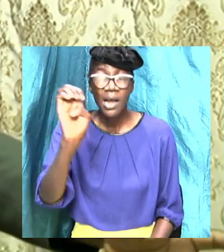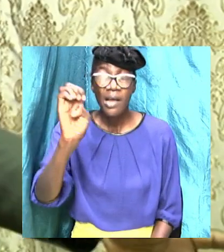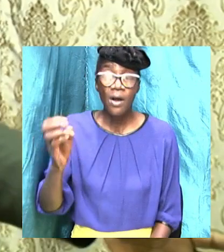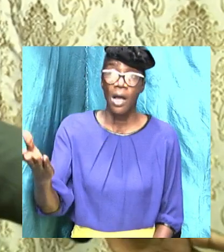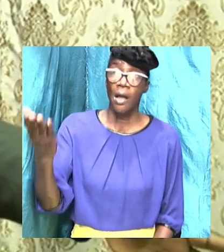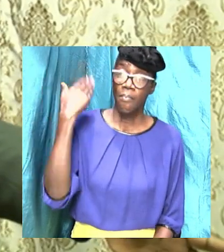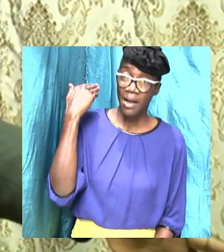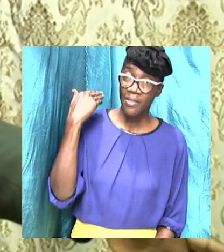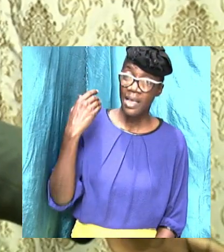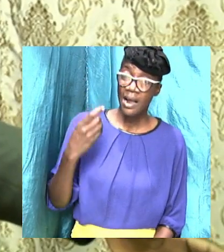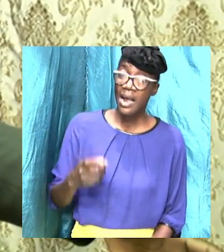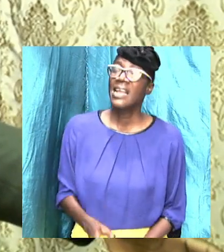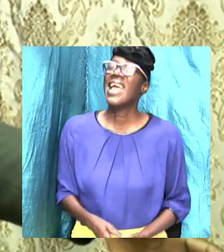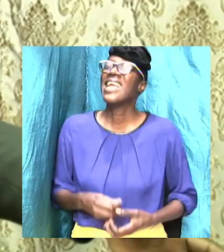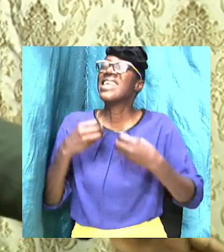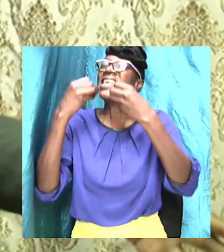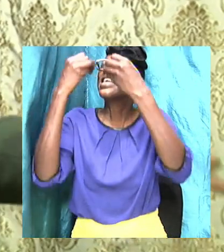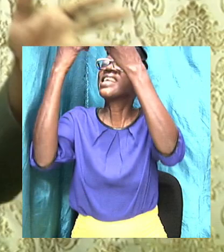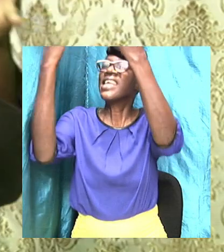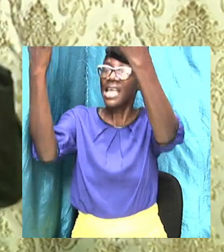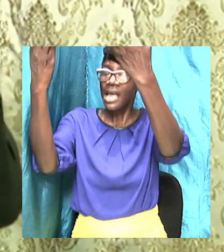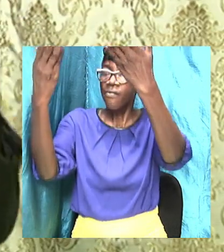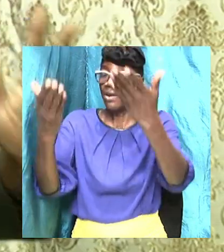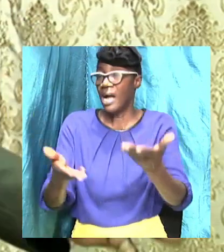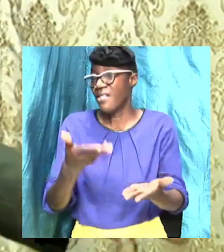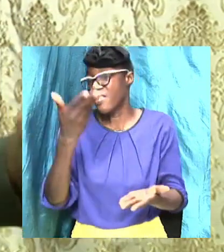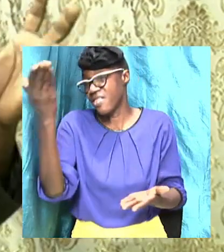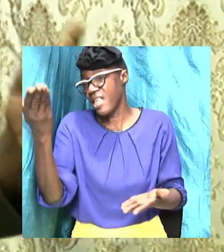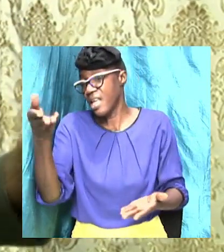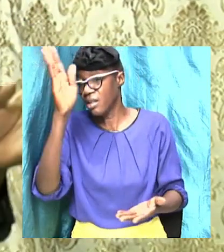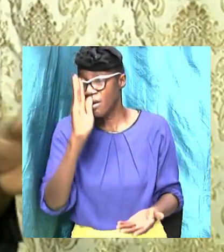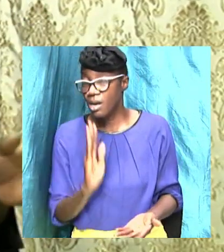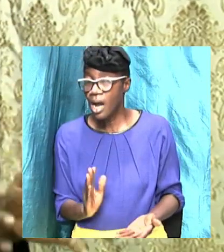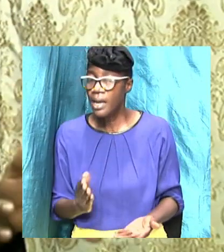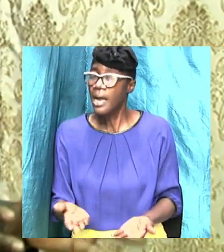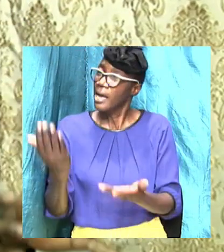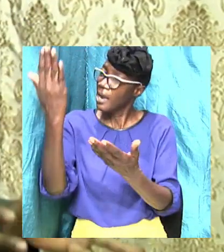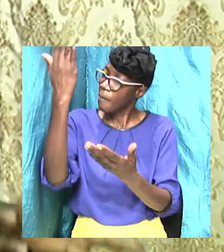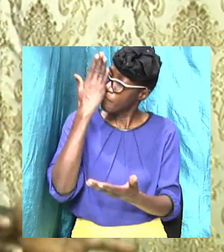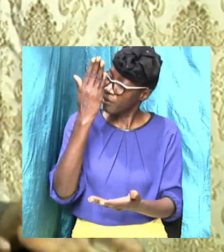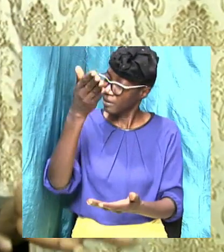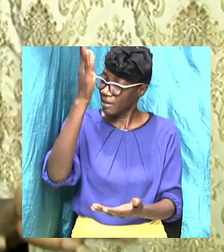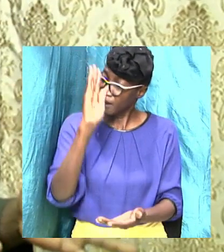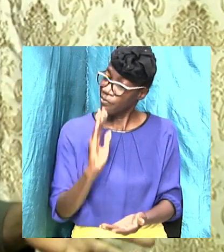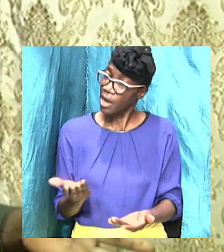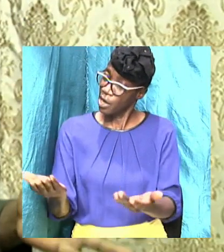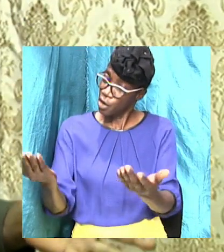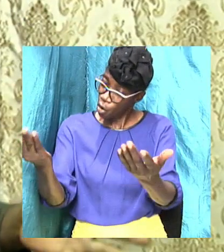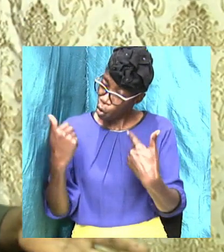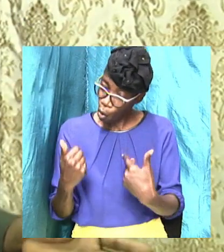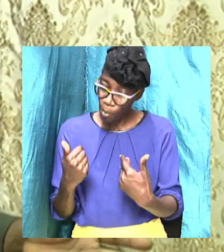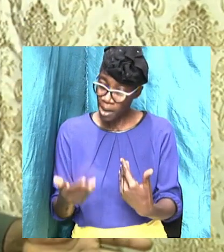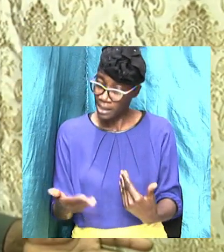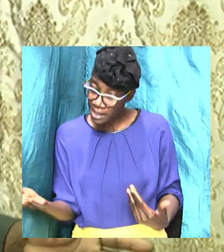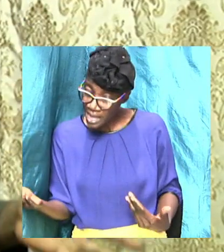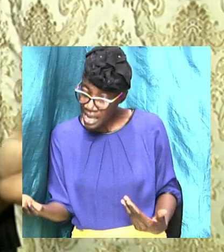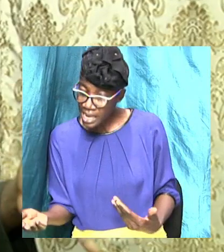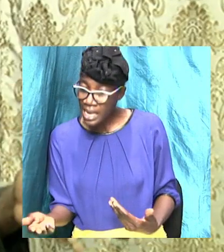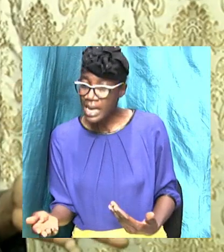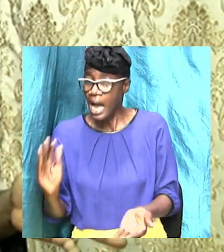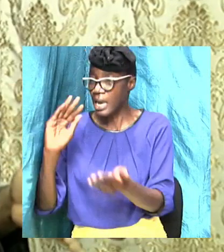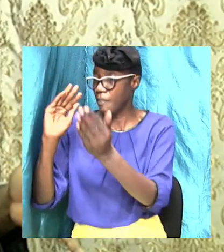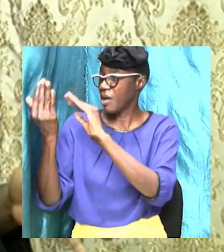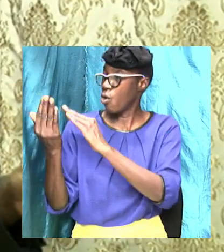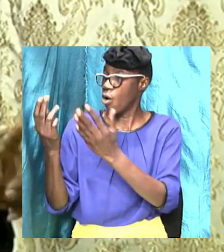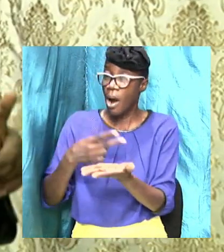dedicated a particular thing to God, this presence of the God come on that thing, and that thing now become a holy thing, you know. How is